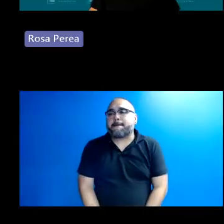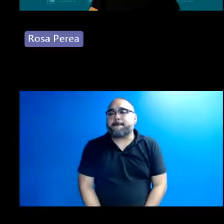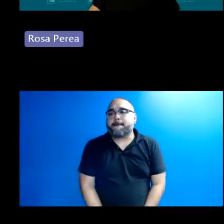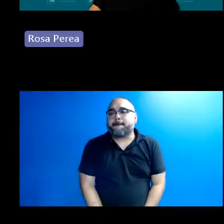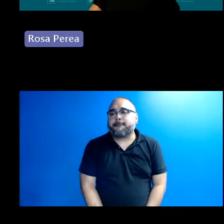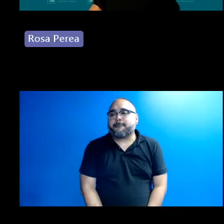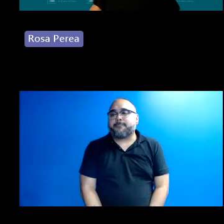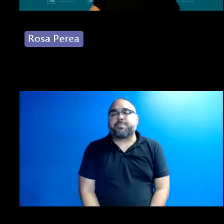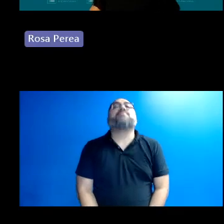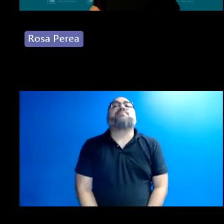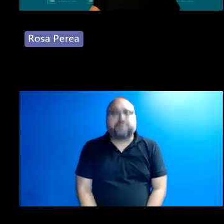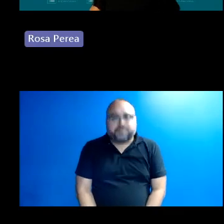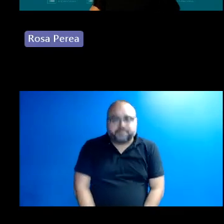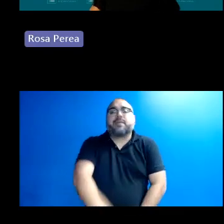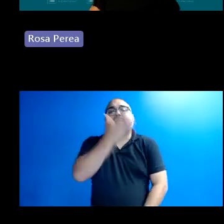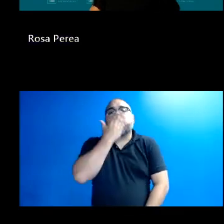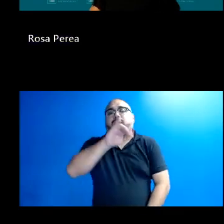Okay, thank you, Jude.